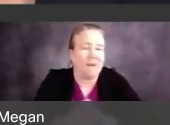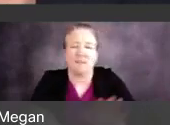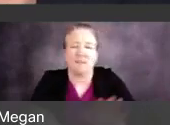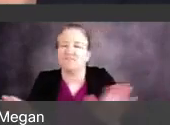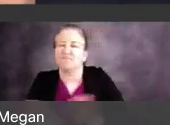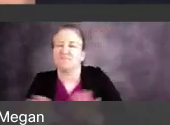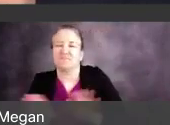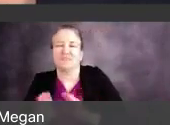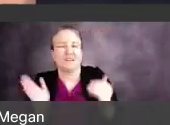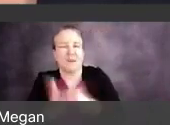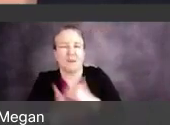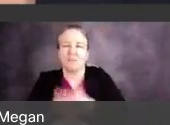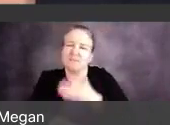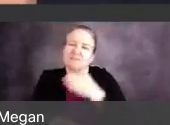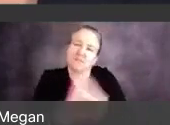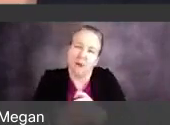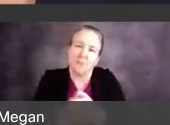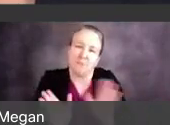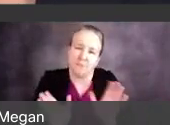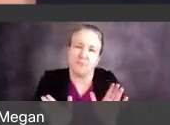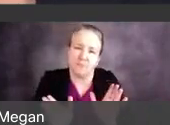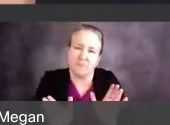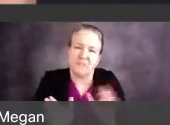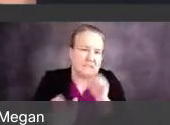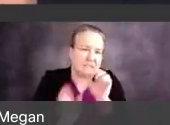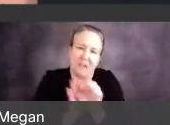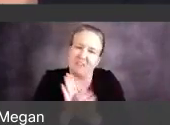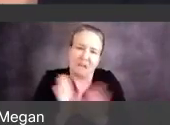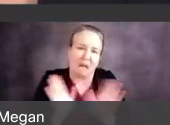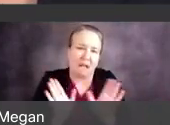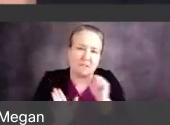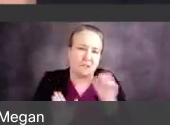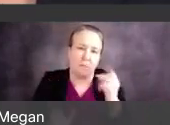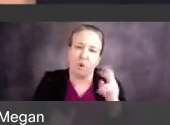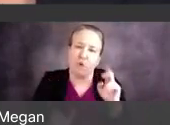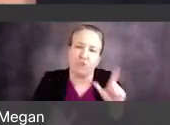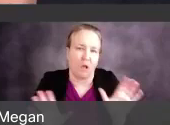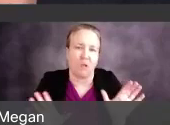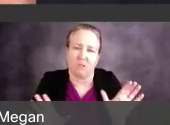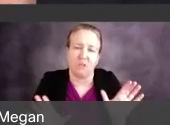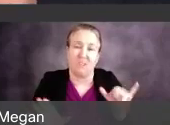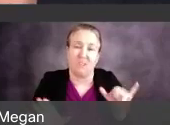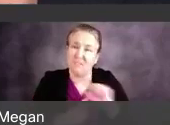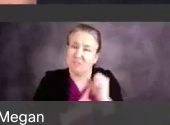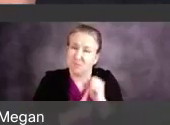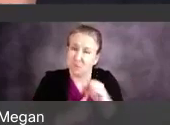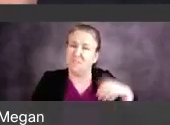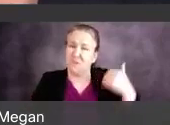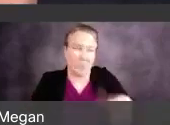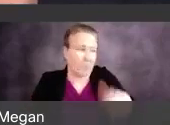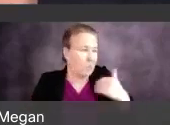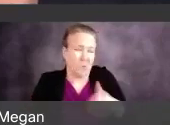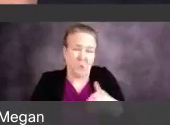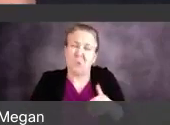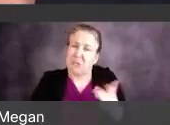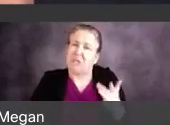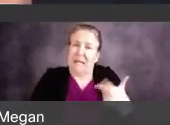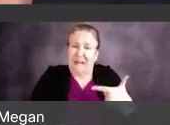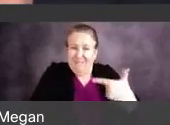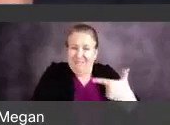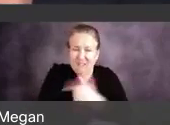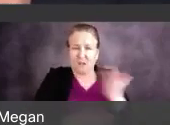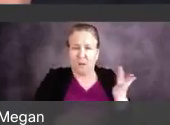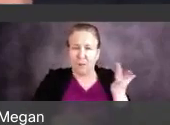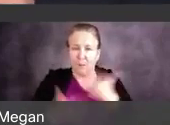people to stop doing that. It's not ethical. It's not moral. We're in a situation of extreme scarcity with this vaccine